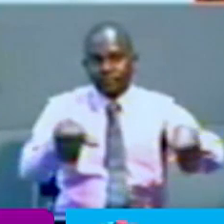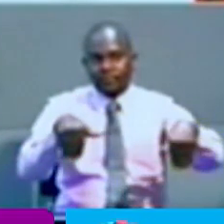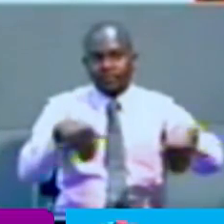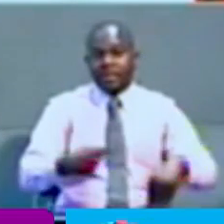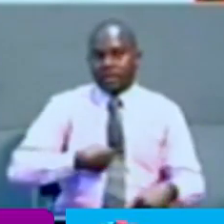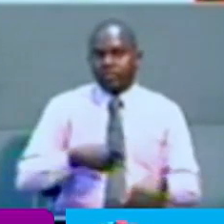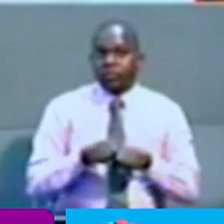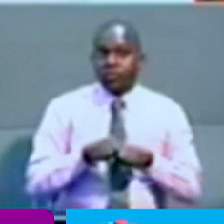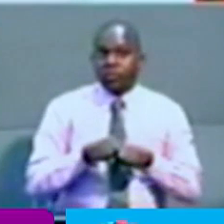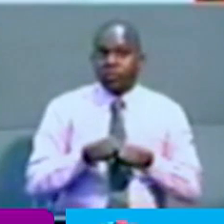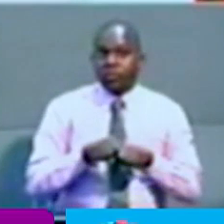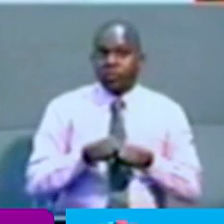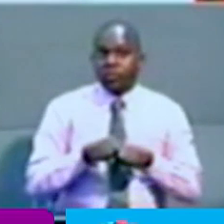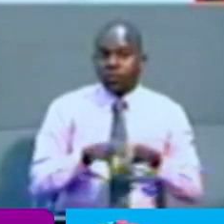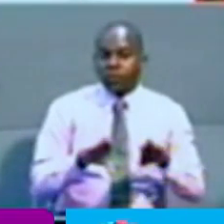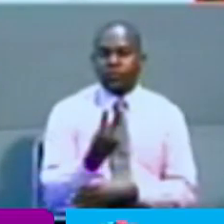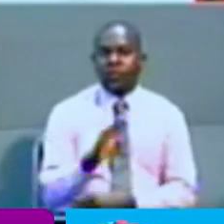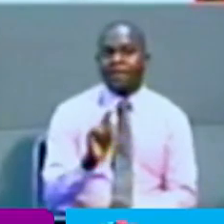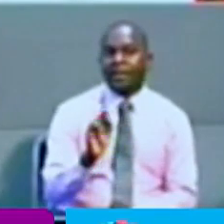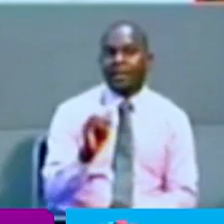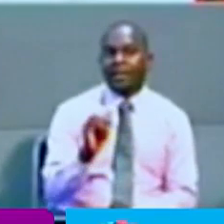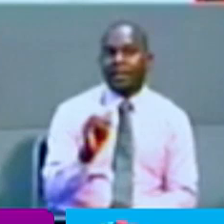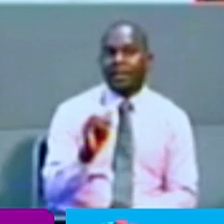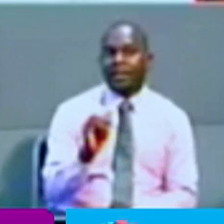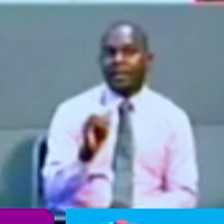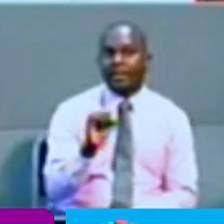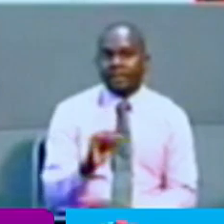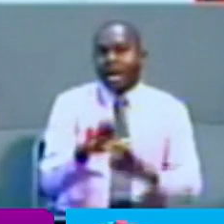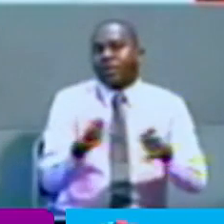me, I just go 2 meters. How can I?